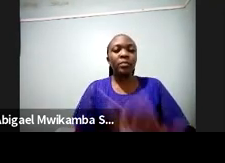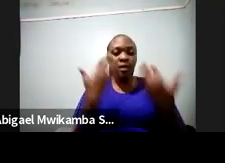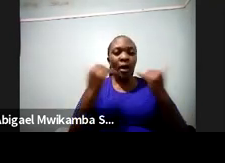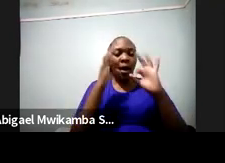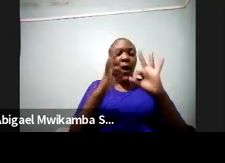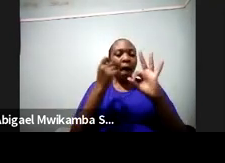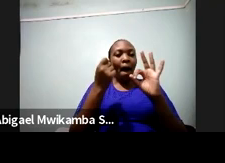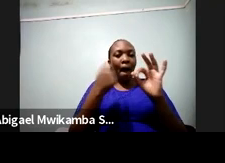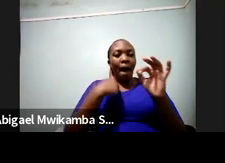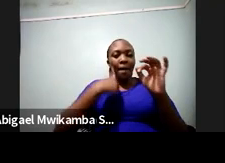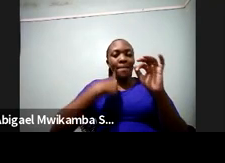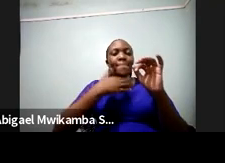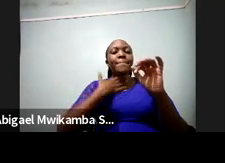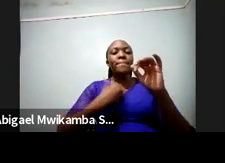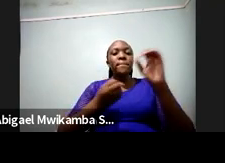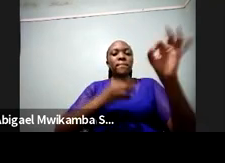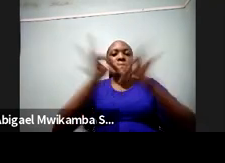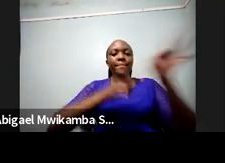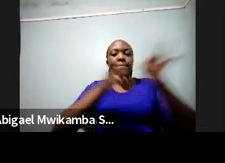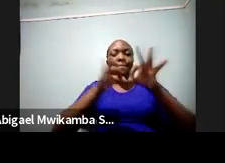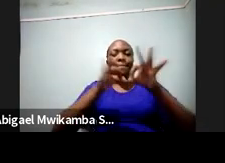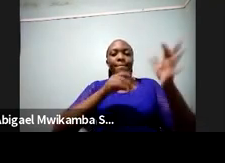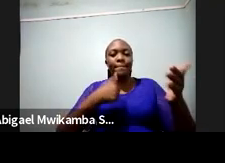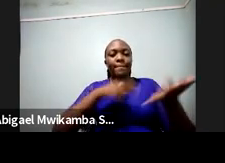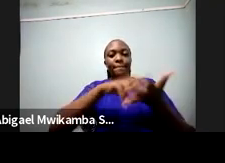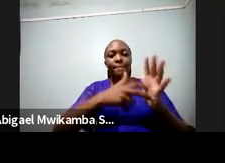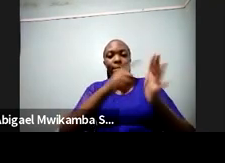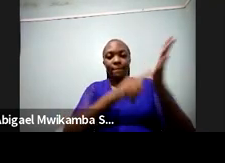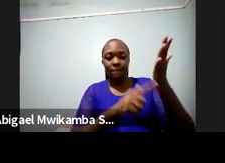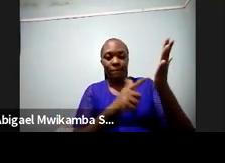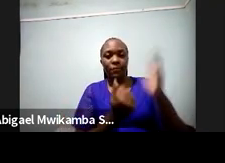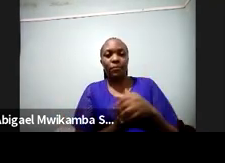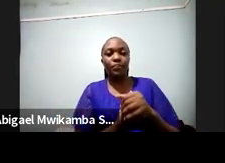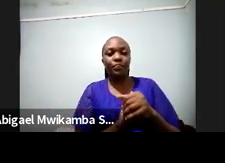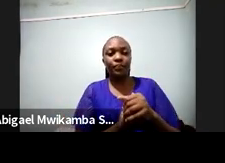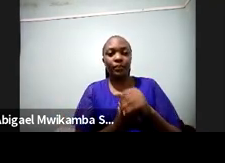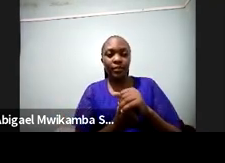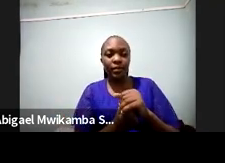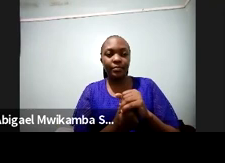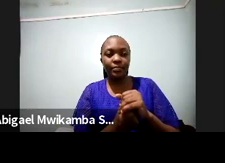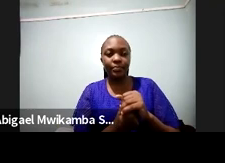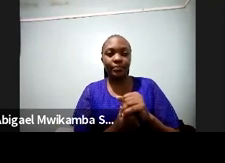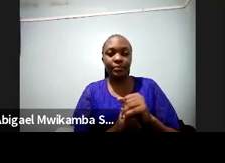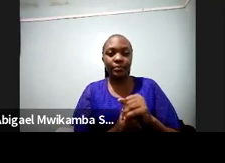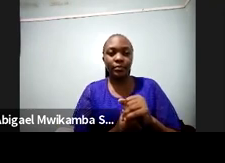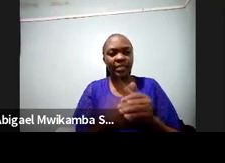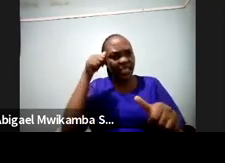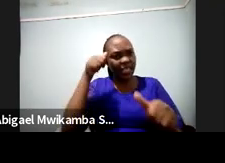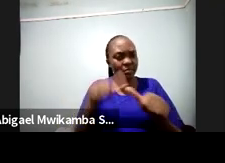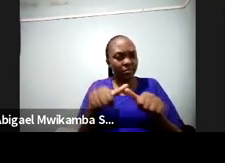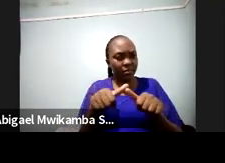by this. This is what is the recommended budget as a percentage of net income. Remember the net income I spoke about.